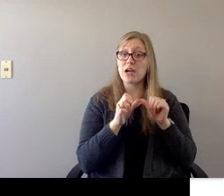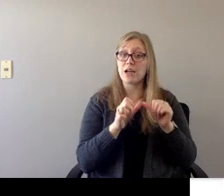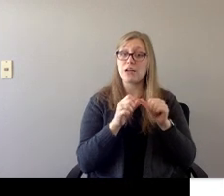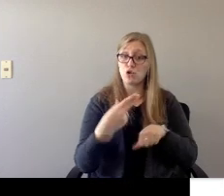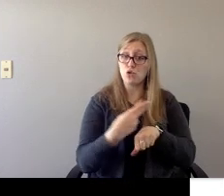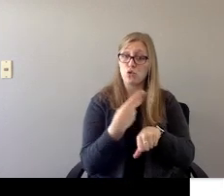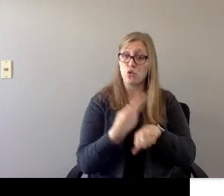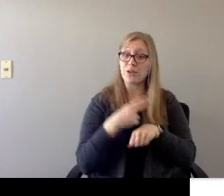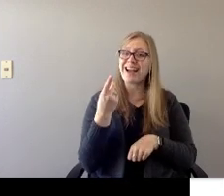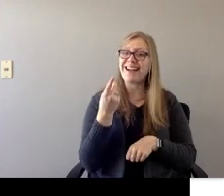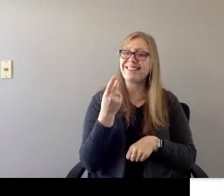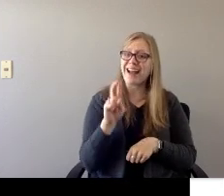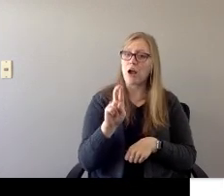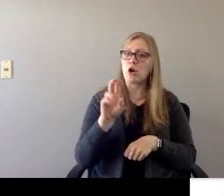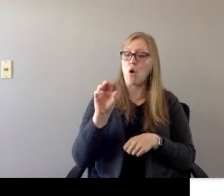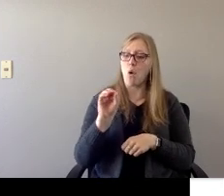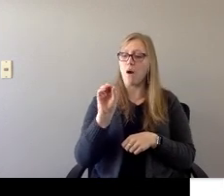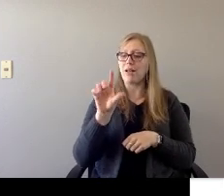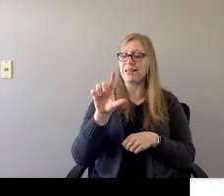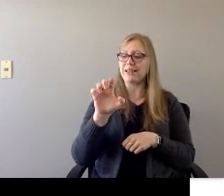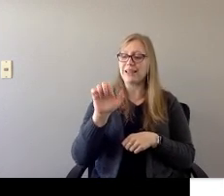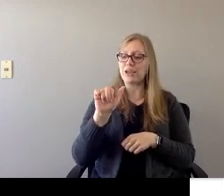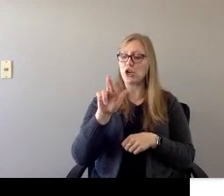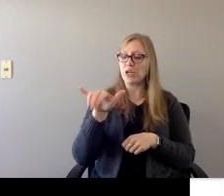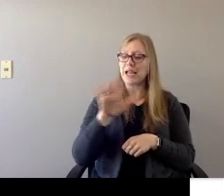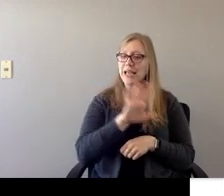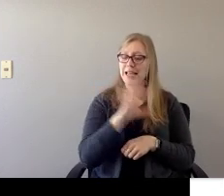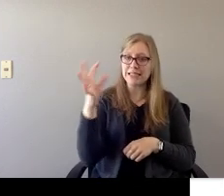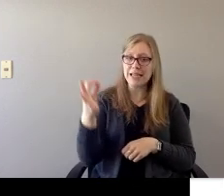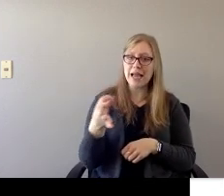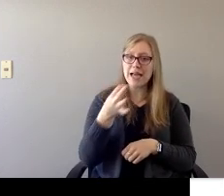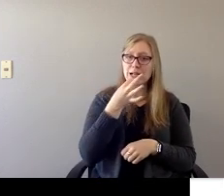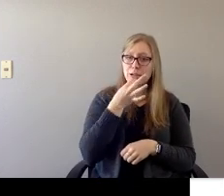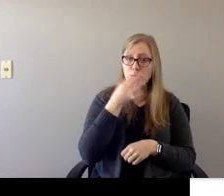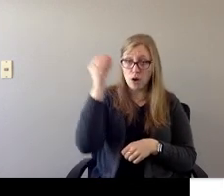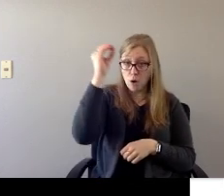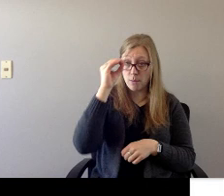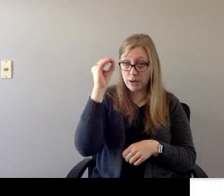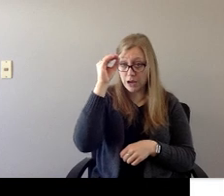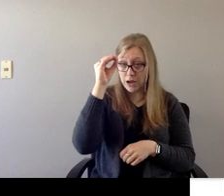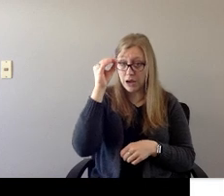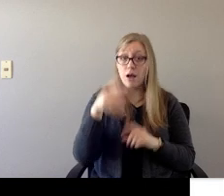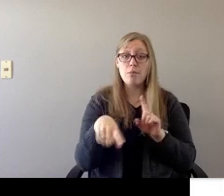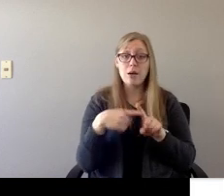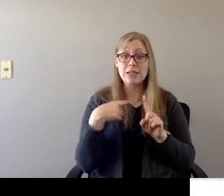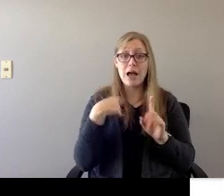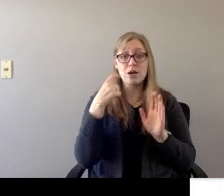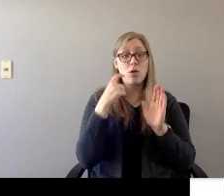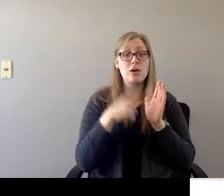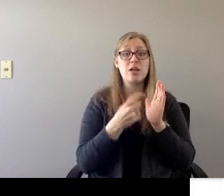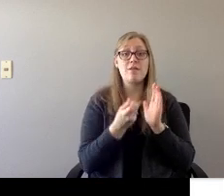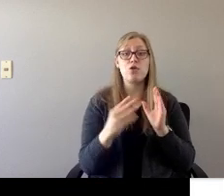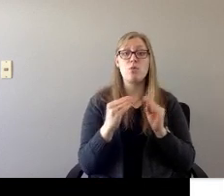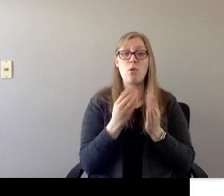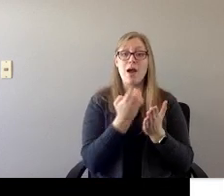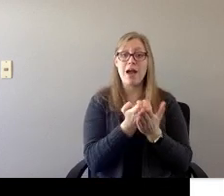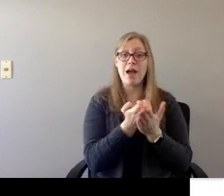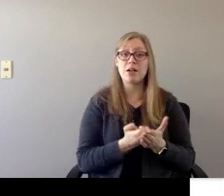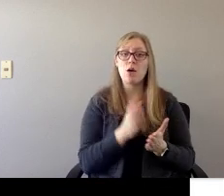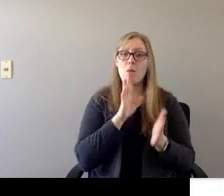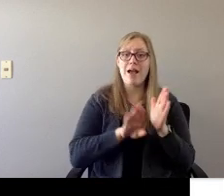Dr. O'Leary's expert opinion here, and I noticed a few more pieces of evidence that would help develop